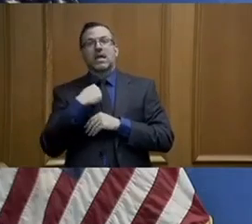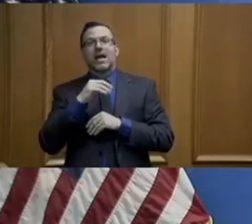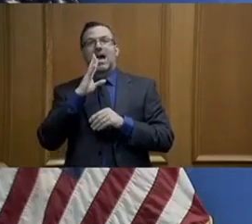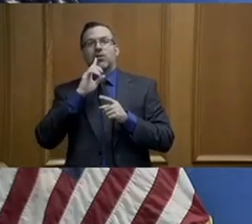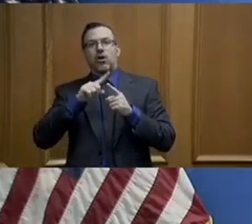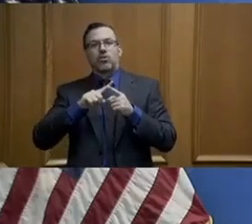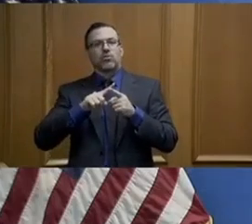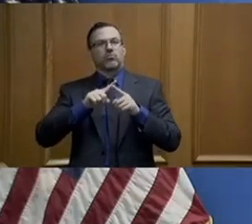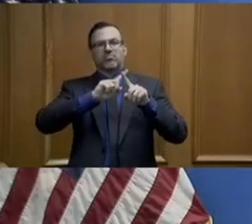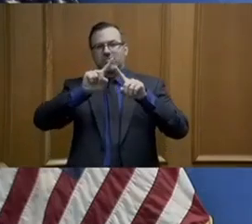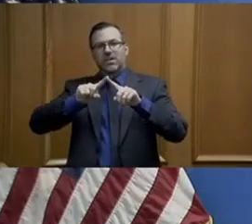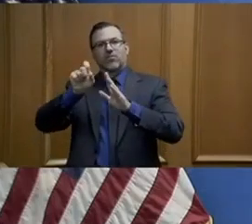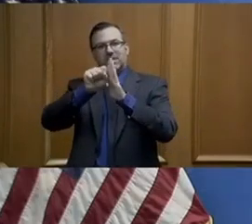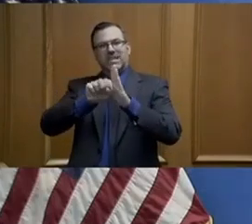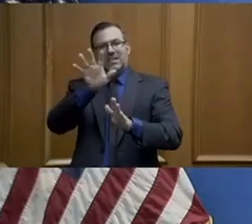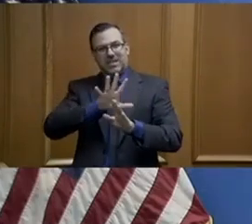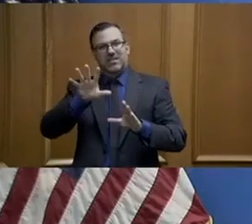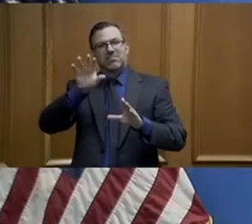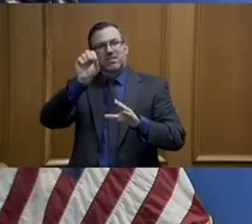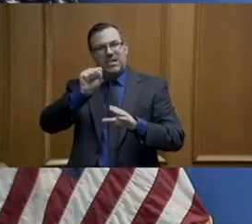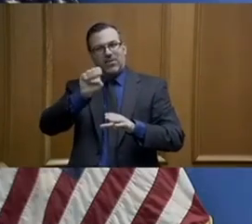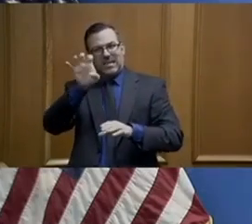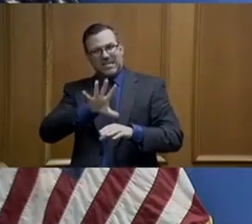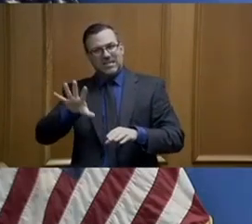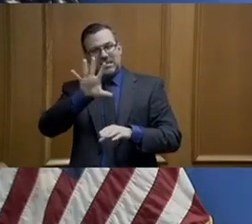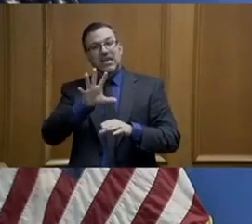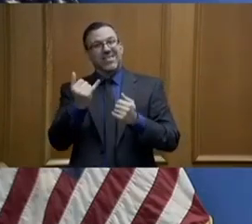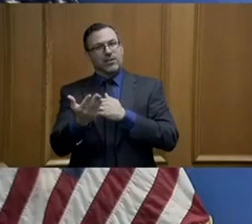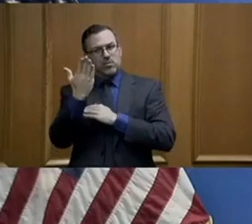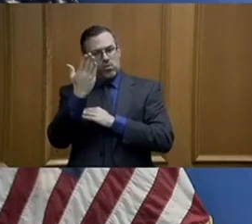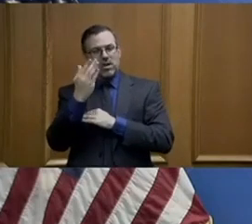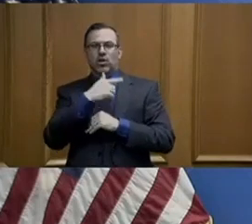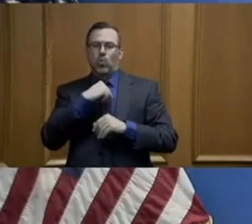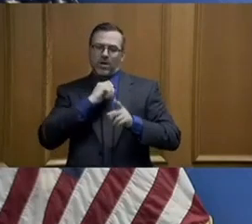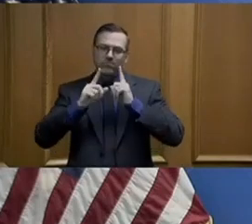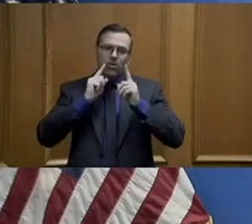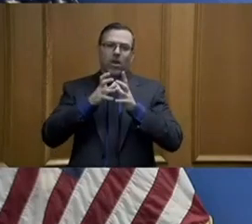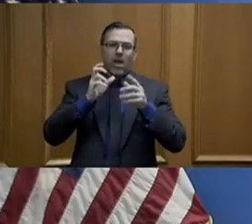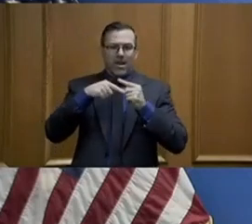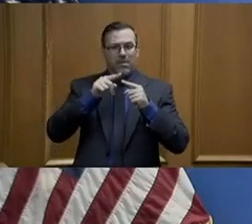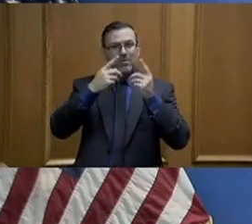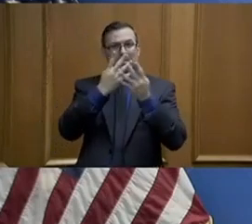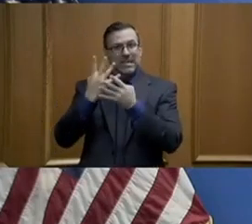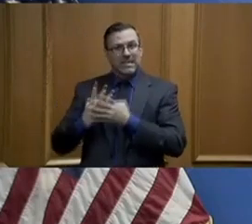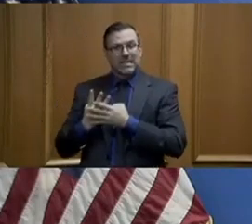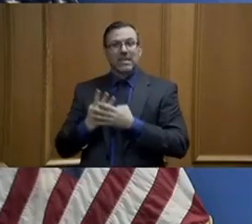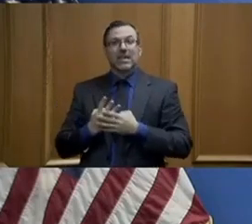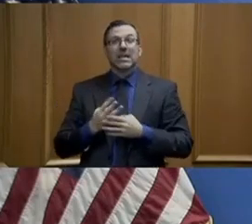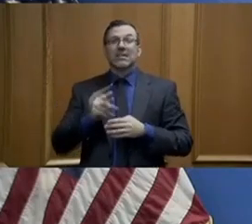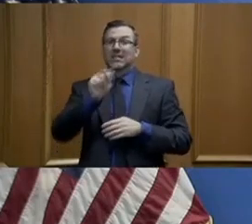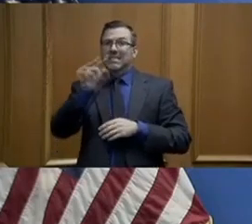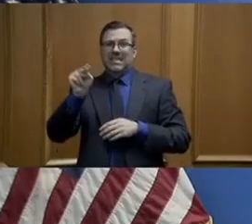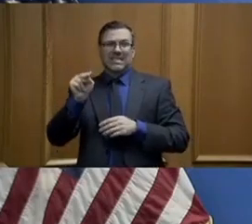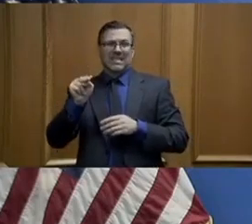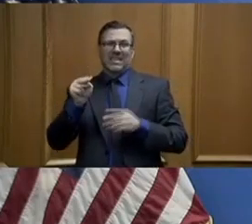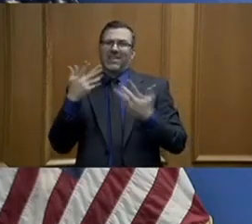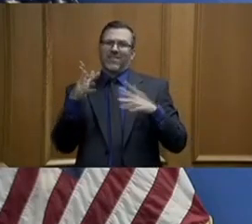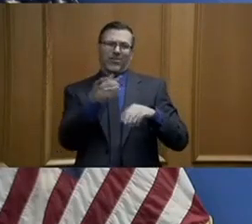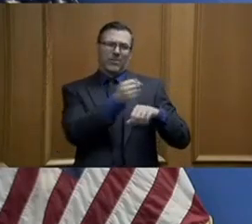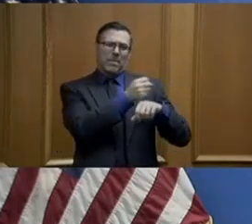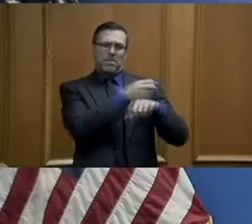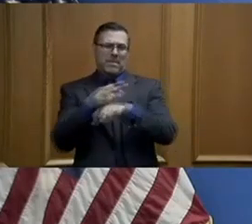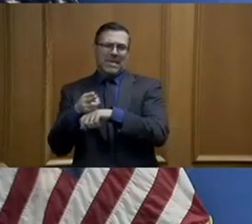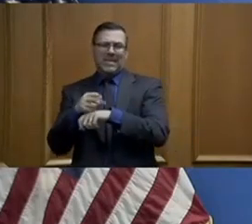Southeast. And this morning on the call, we talked a lot about testing. And quite frankly, we're ahead of all of those folks